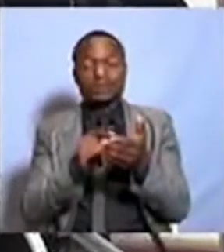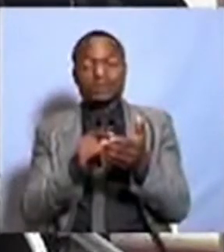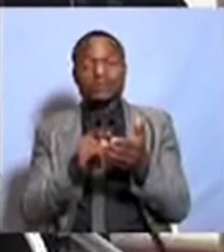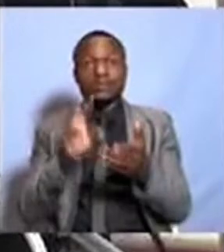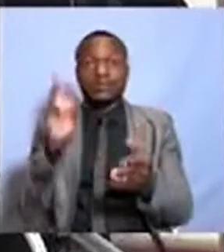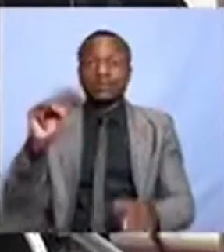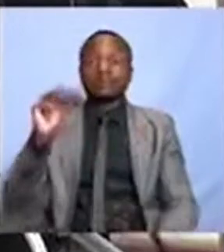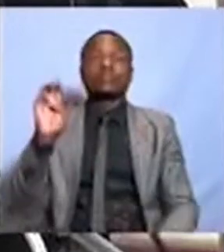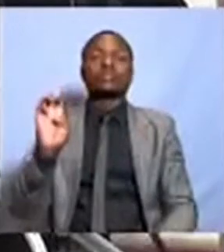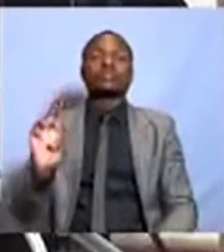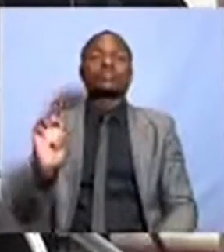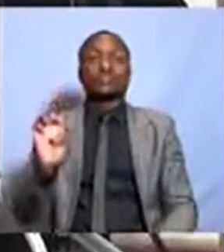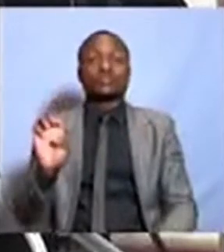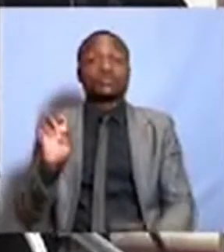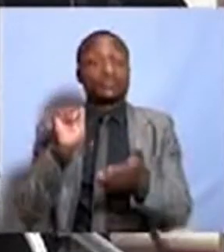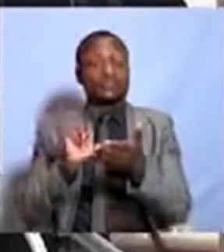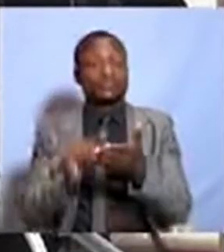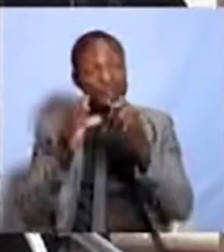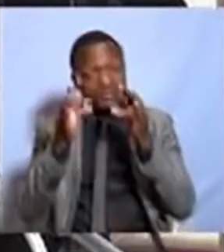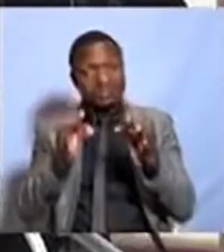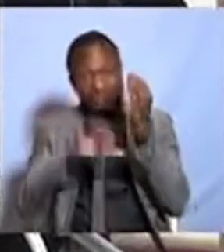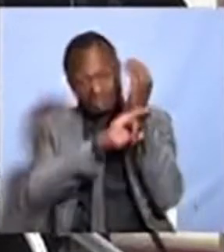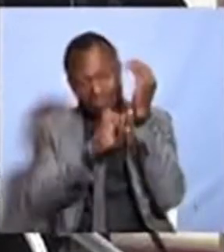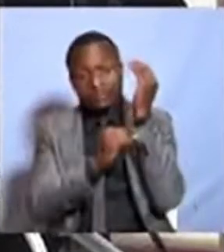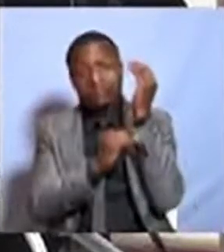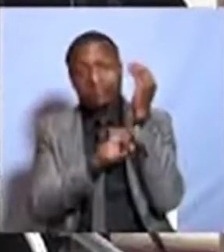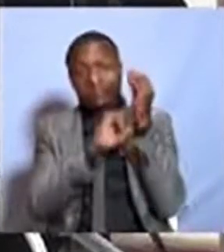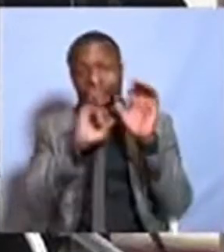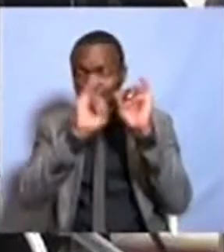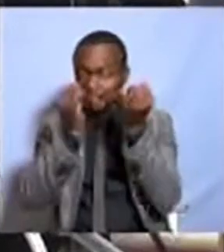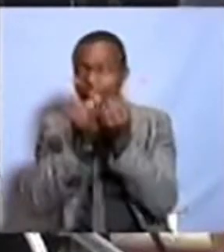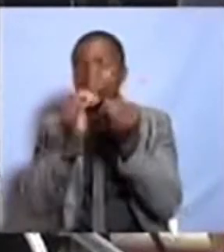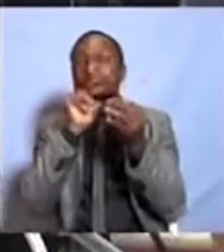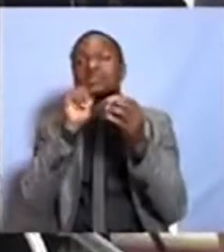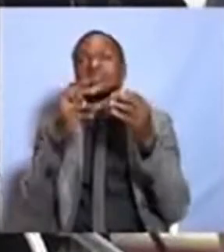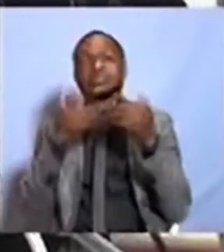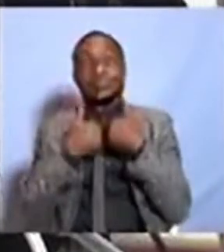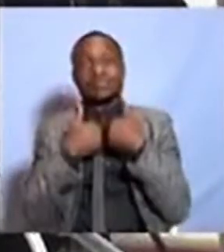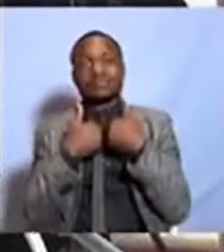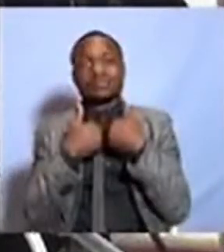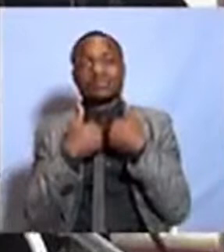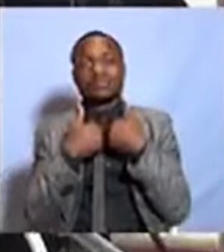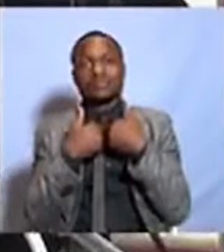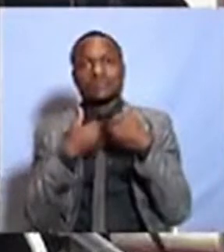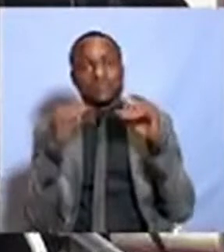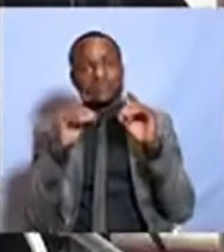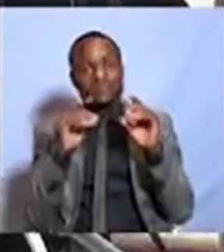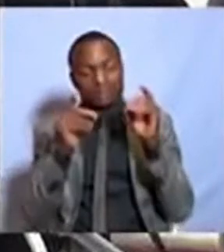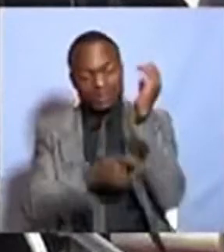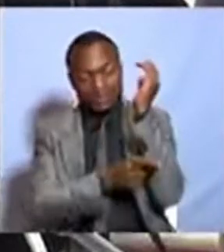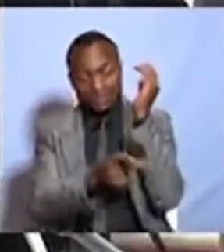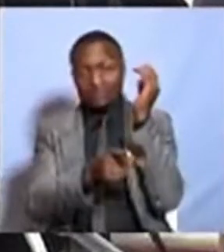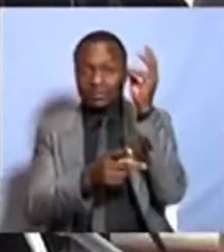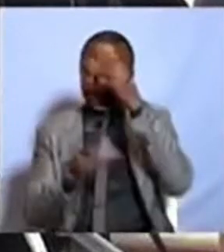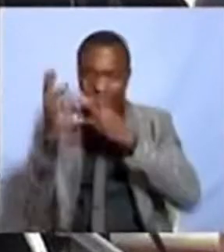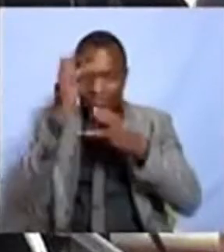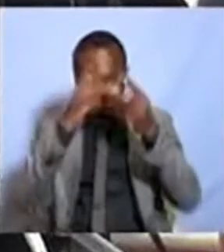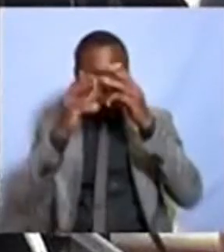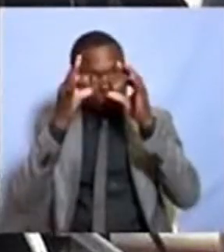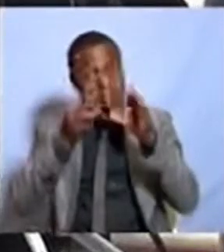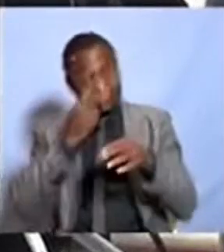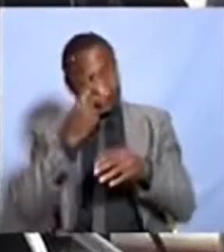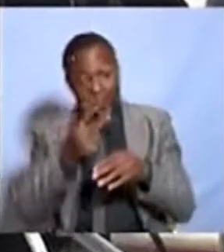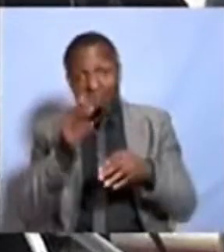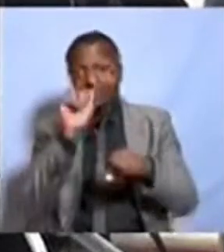is very necessary. And if institutions do not have, or departments don't have this particular department, it's very worrying. Even when you look at